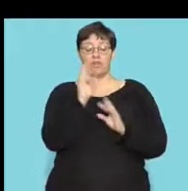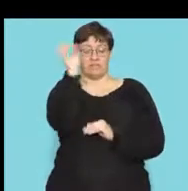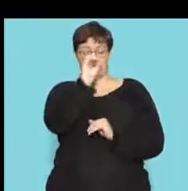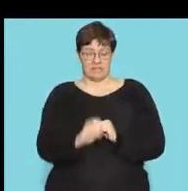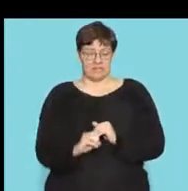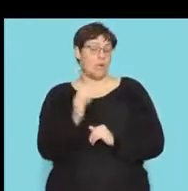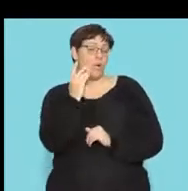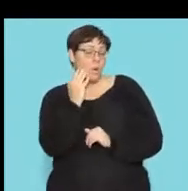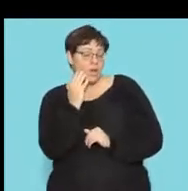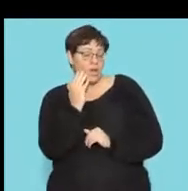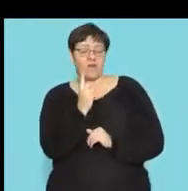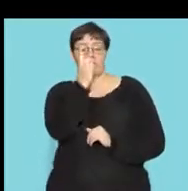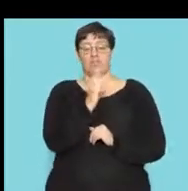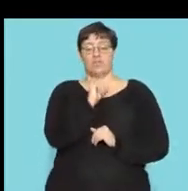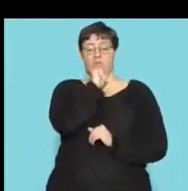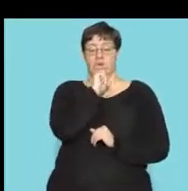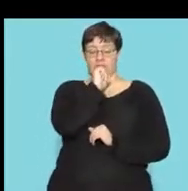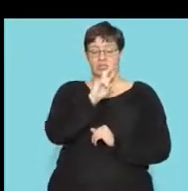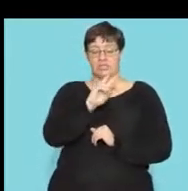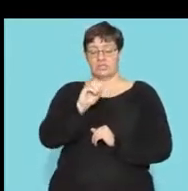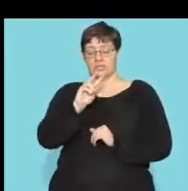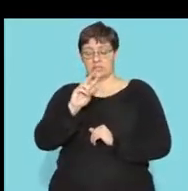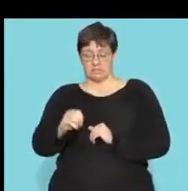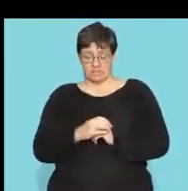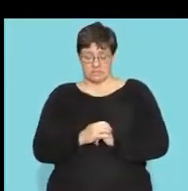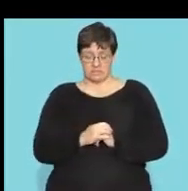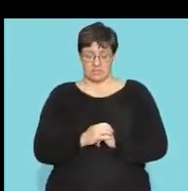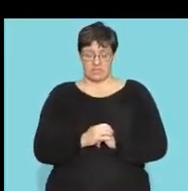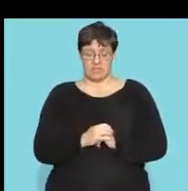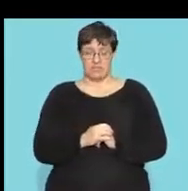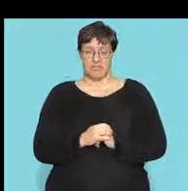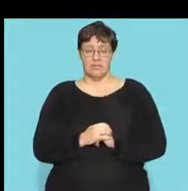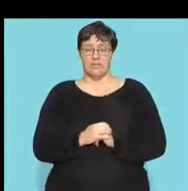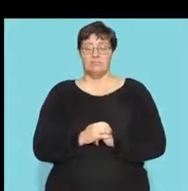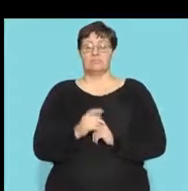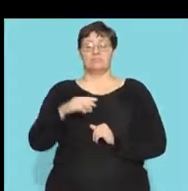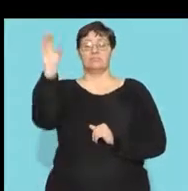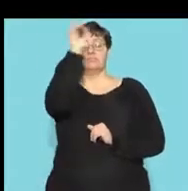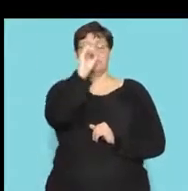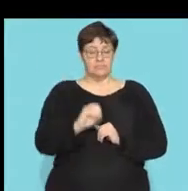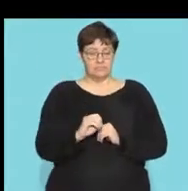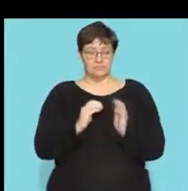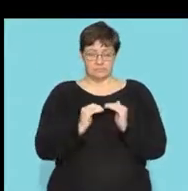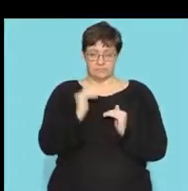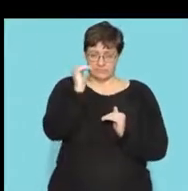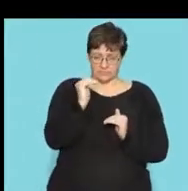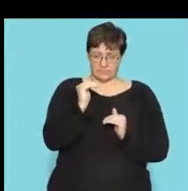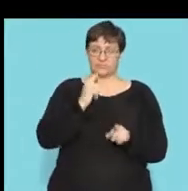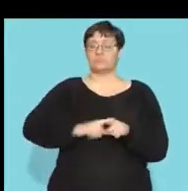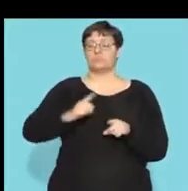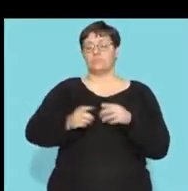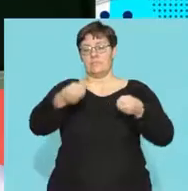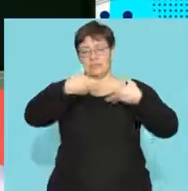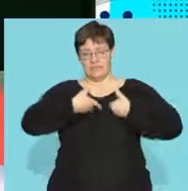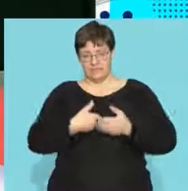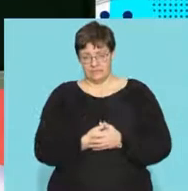12% on the 1st of August 2020. Right, this is when the percentage increase in rental is given to